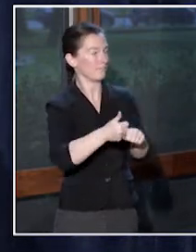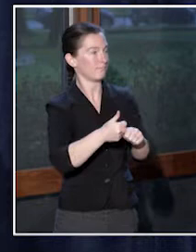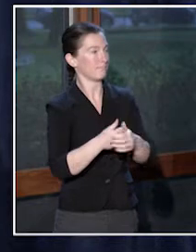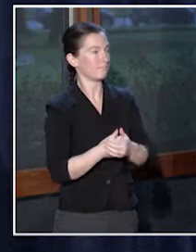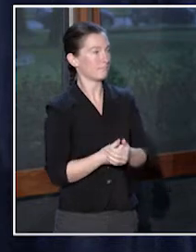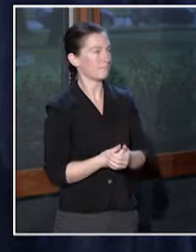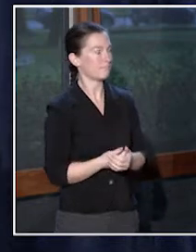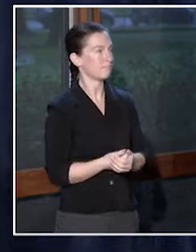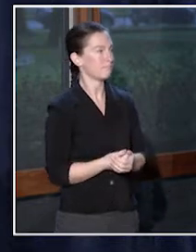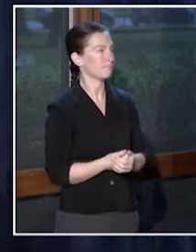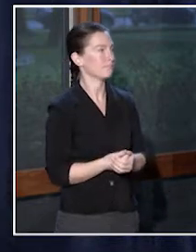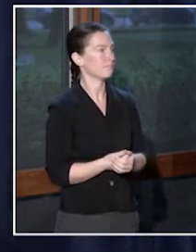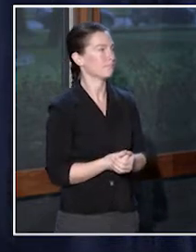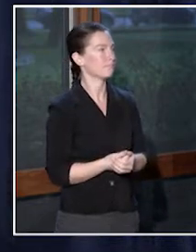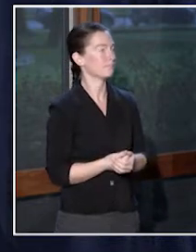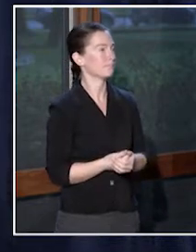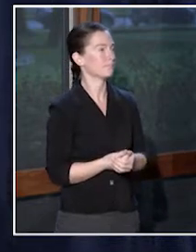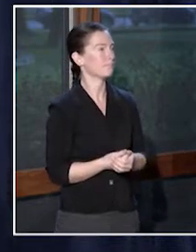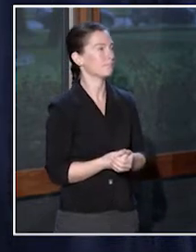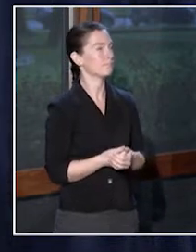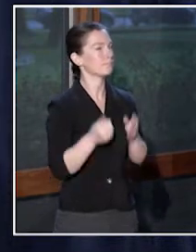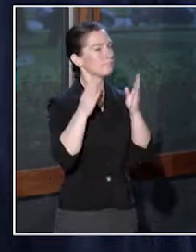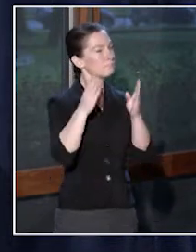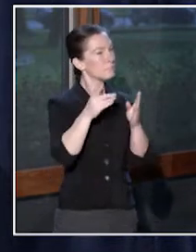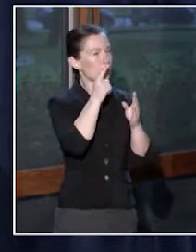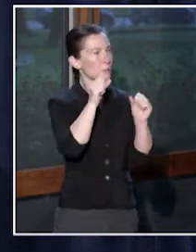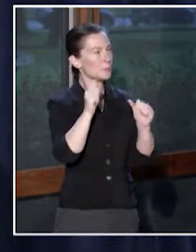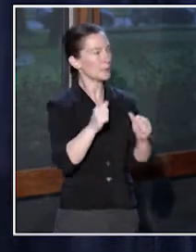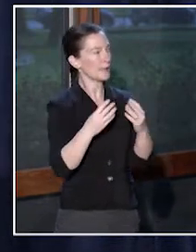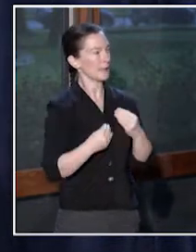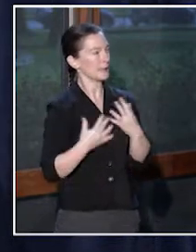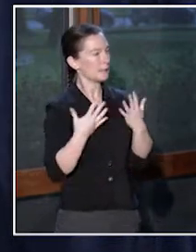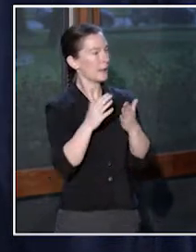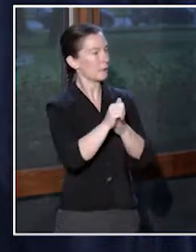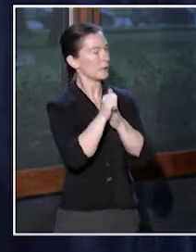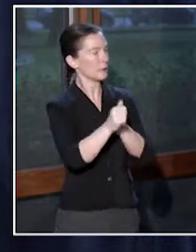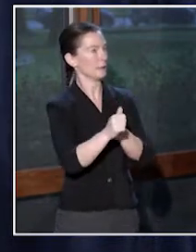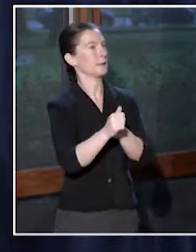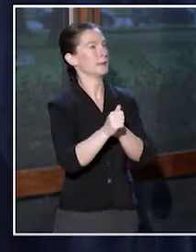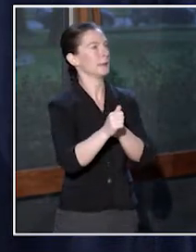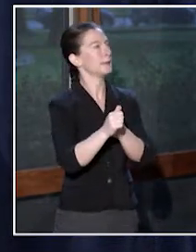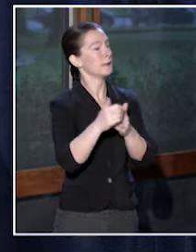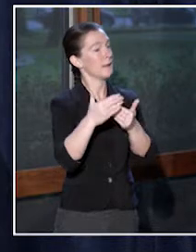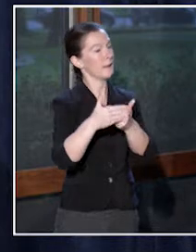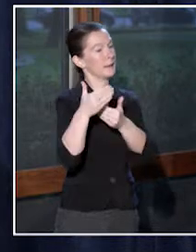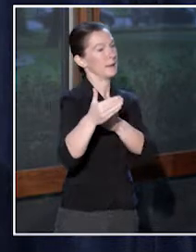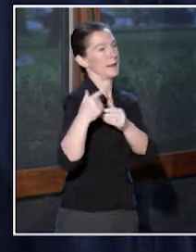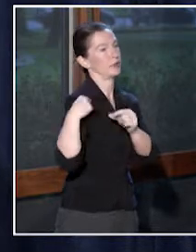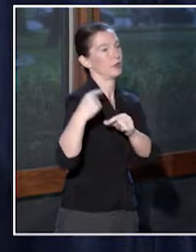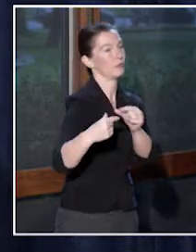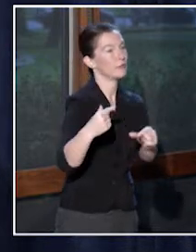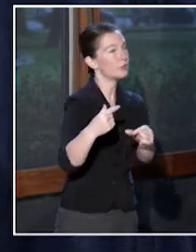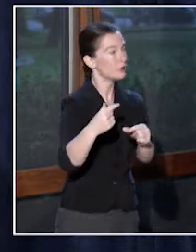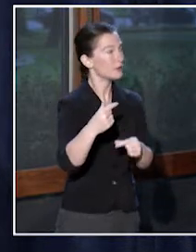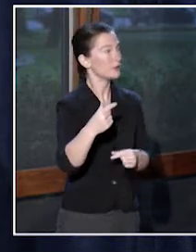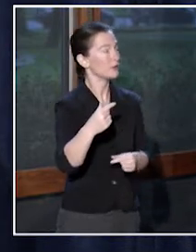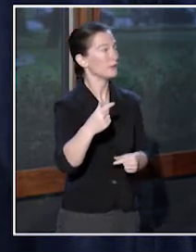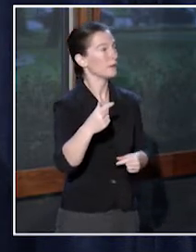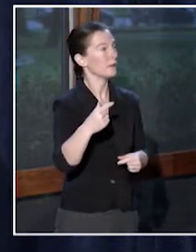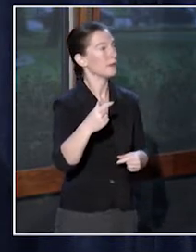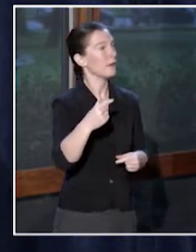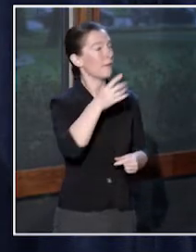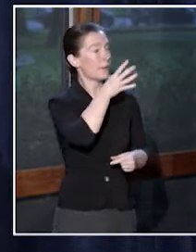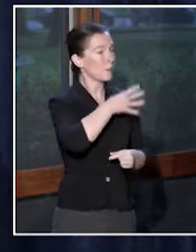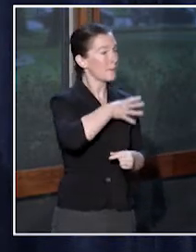inspire and lead the next generation of the fine women and men who serve as